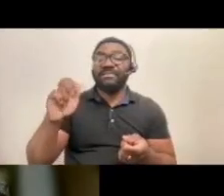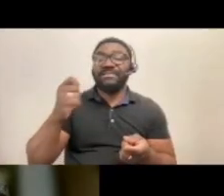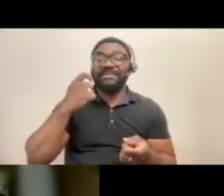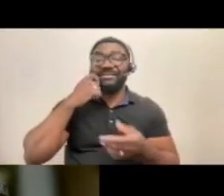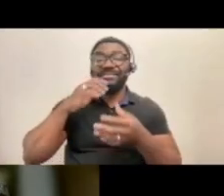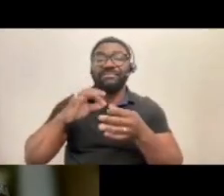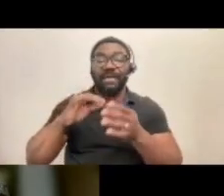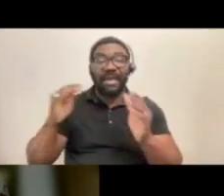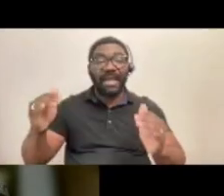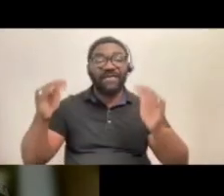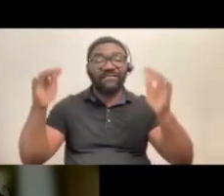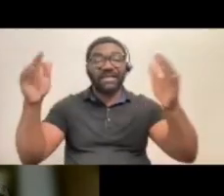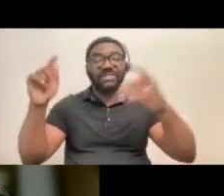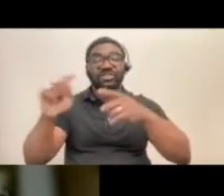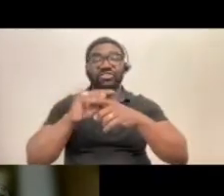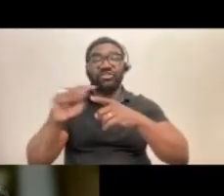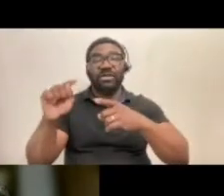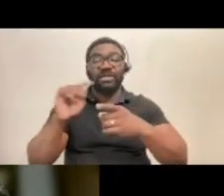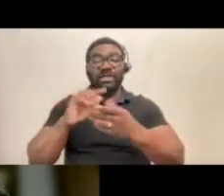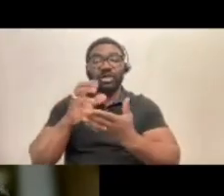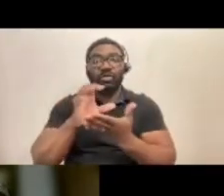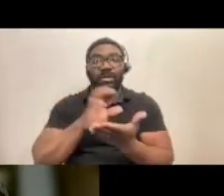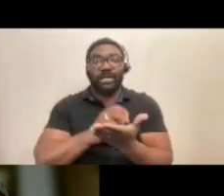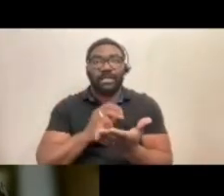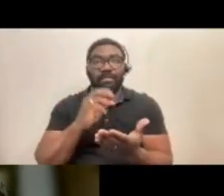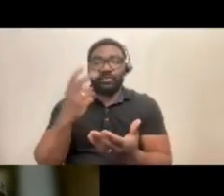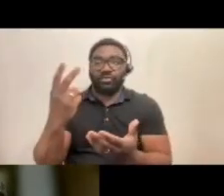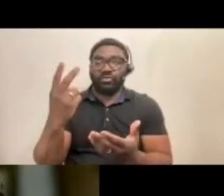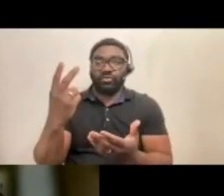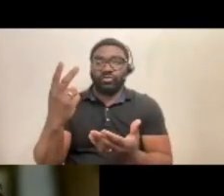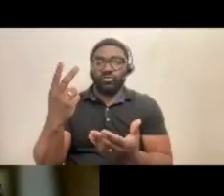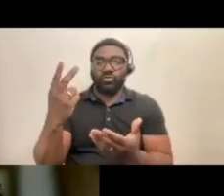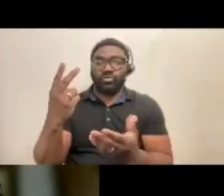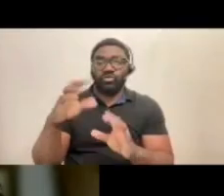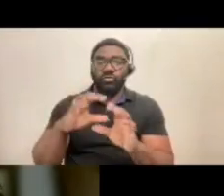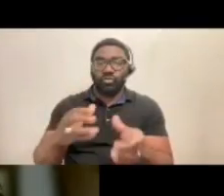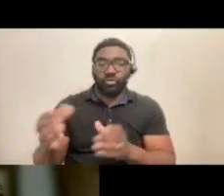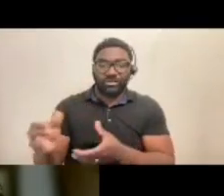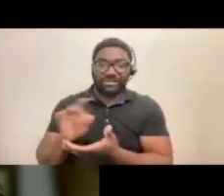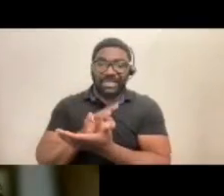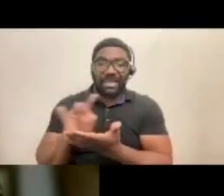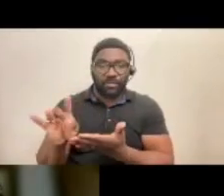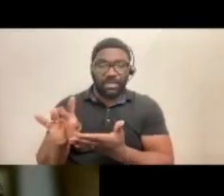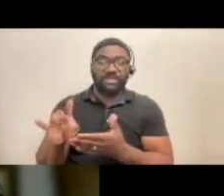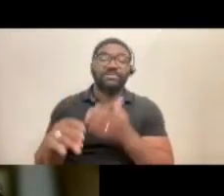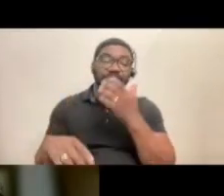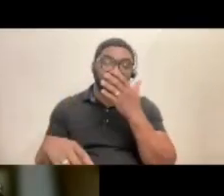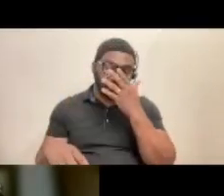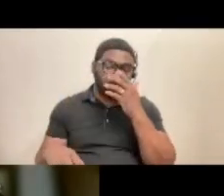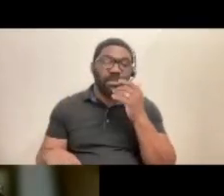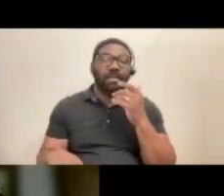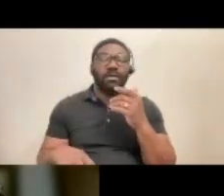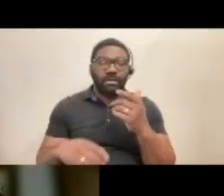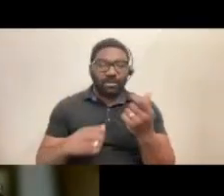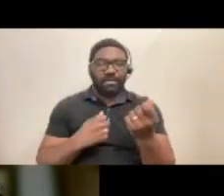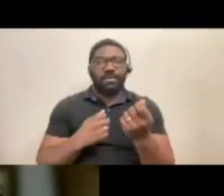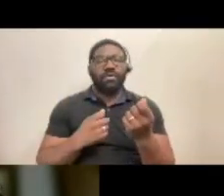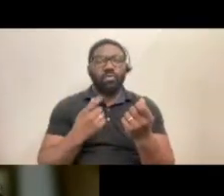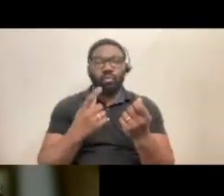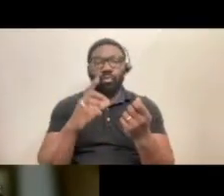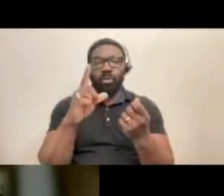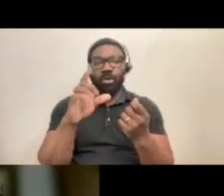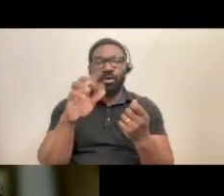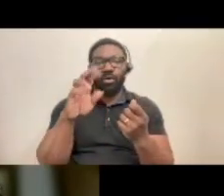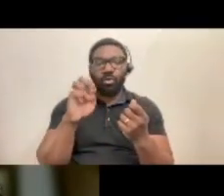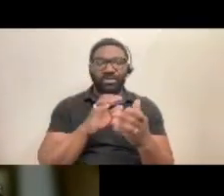training curriculum is 2 8-week courses, and one is the core skills for supporting individuals with IDD, and then advanced skills